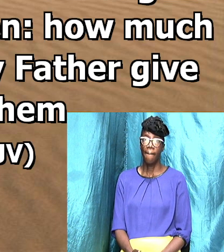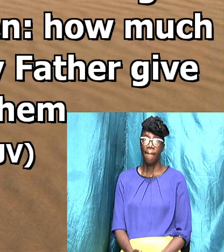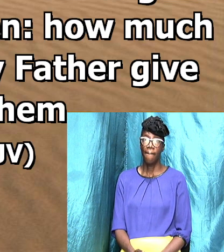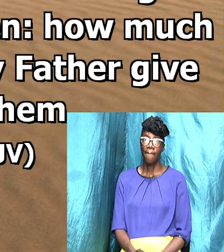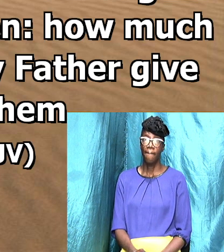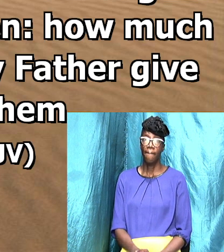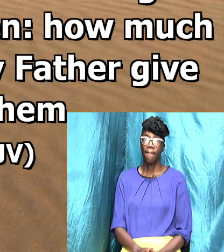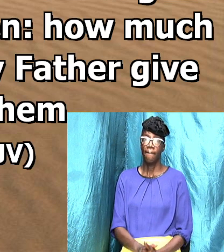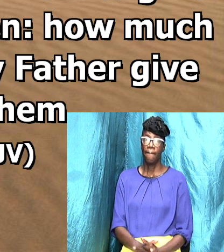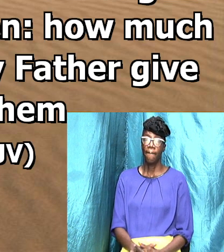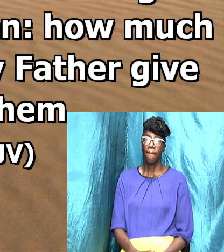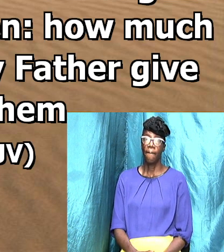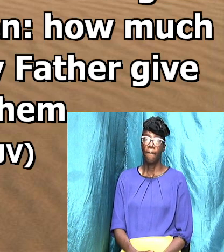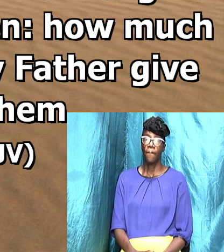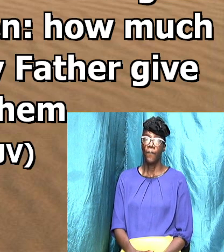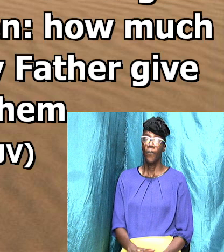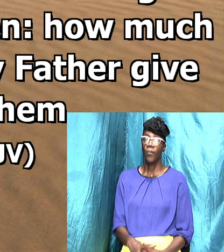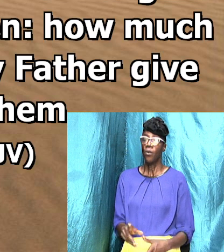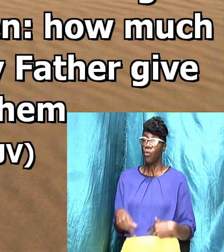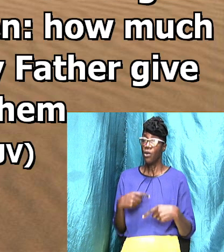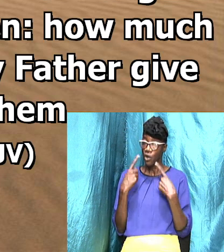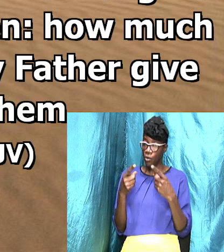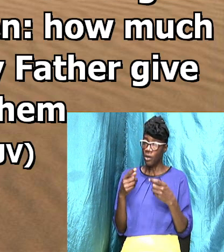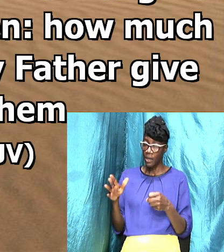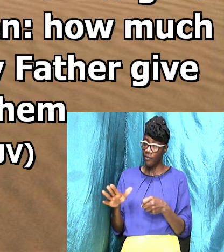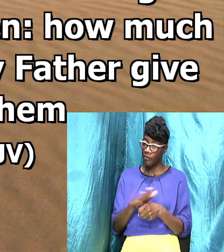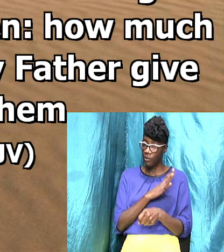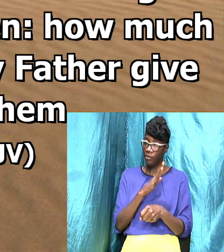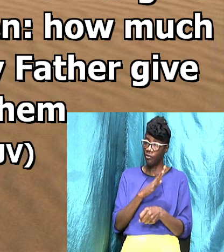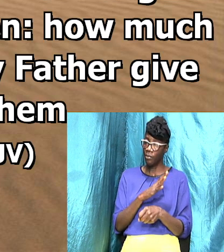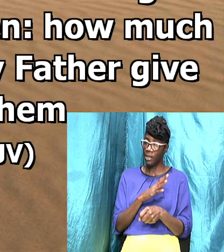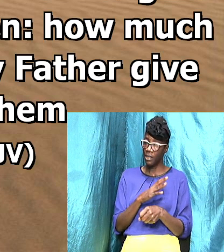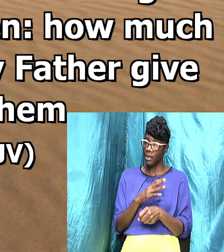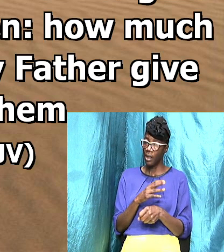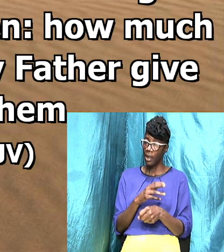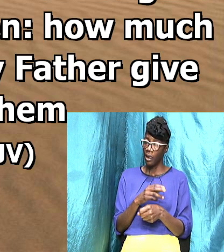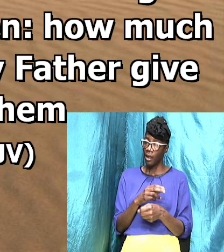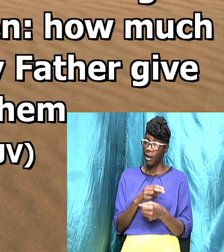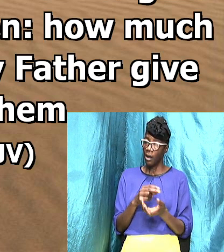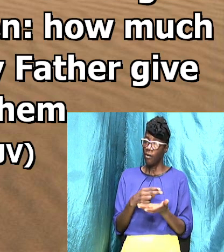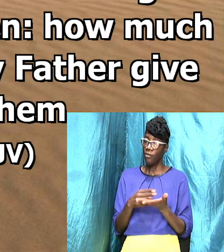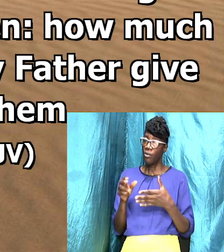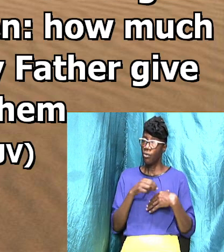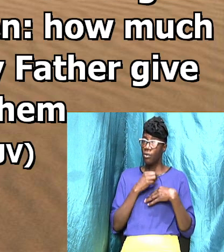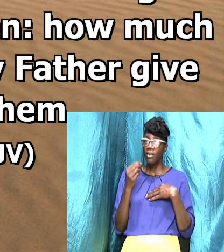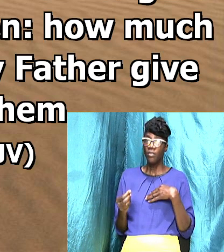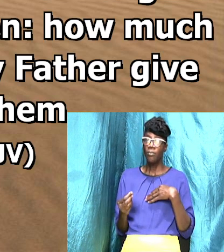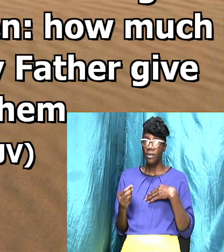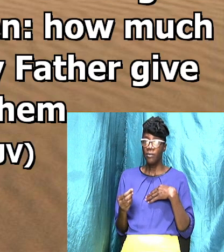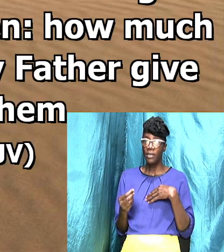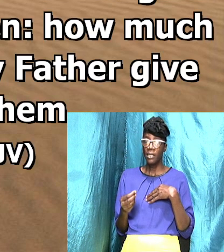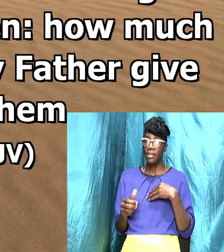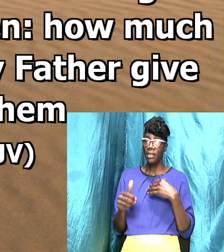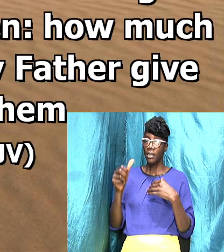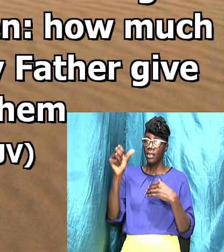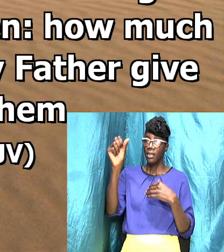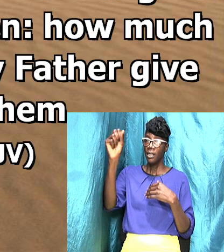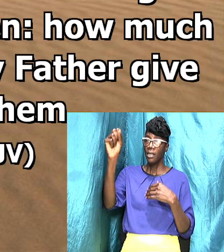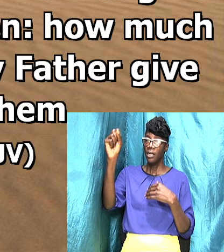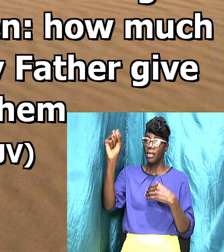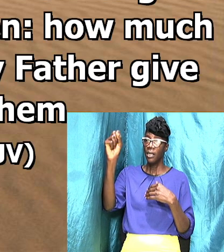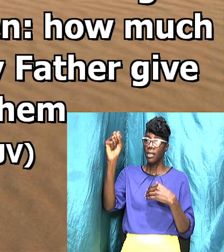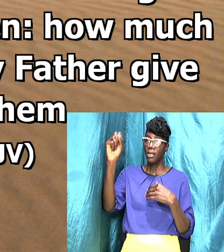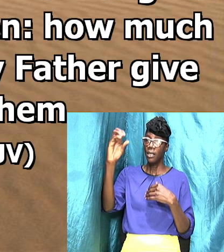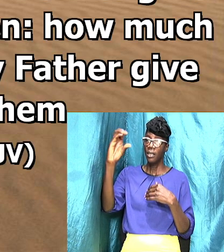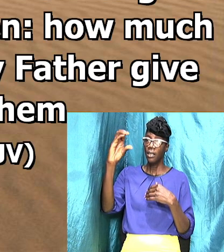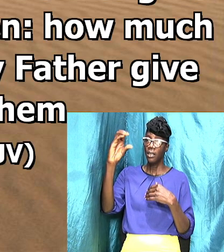So when we look at the fulfillment of the outpouring of the Holy Spirit, we look at the in the book of Acts, Acts chapter 2, 1 to